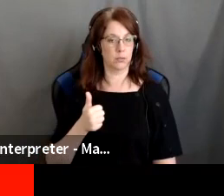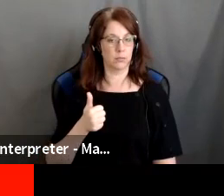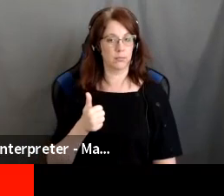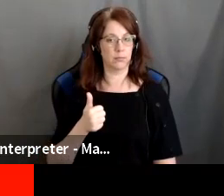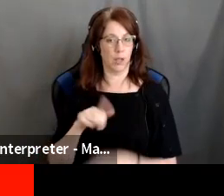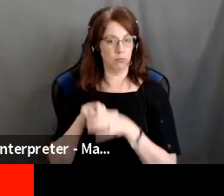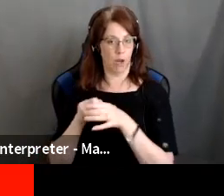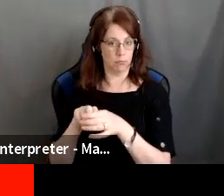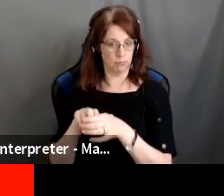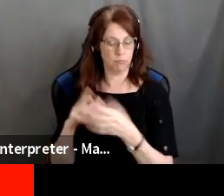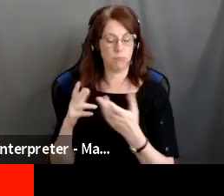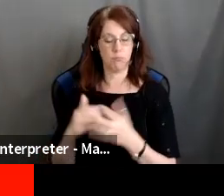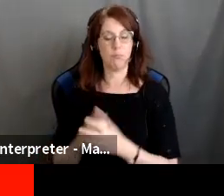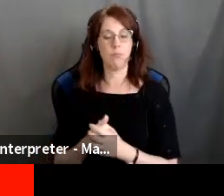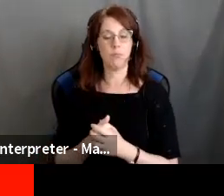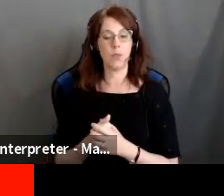that